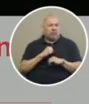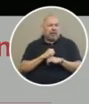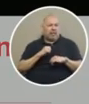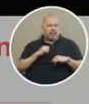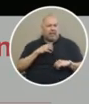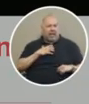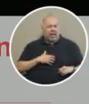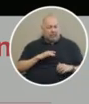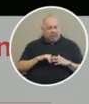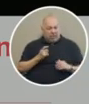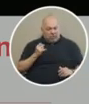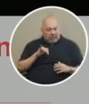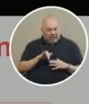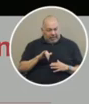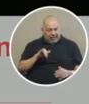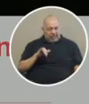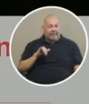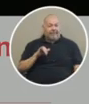understanding is that